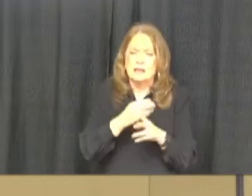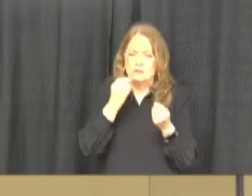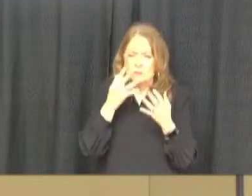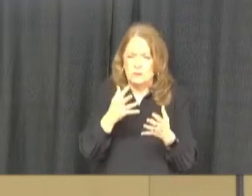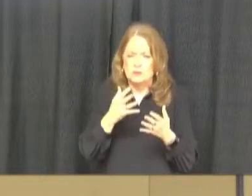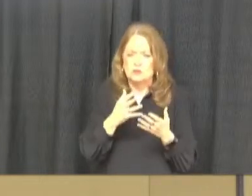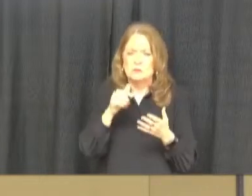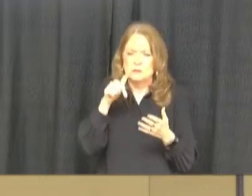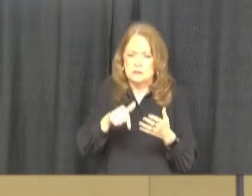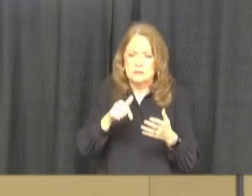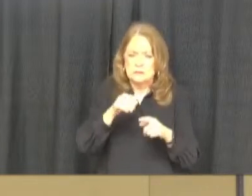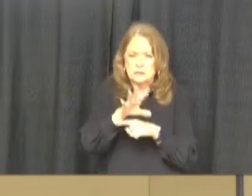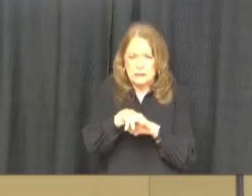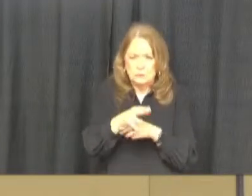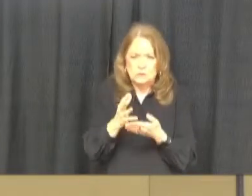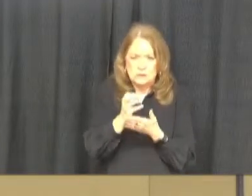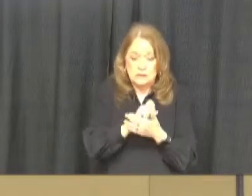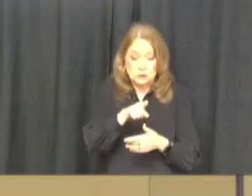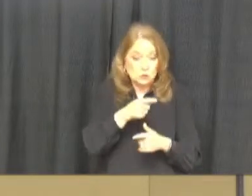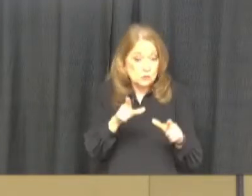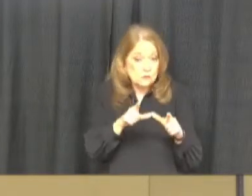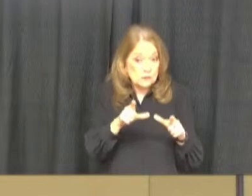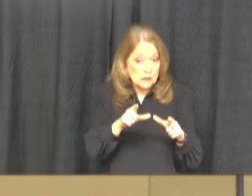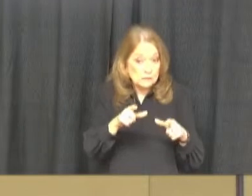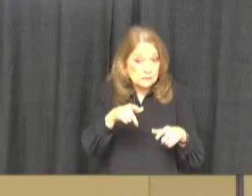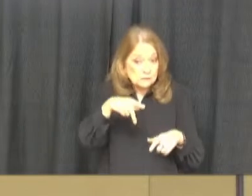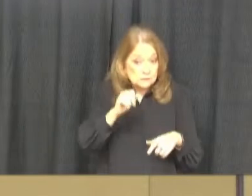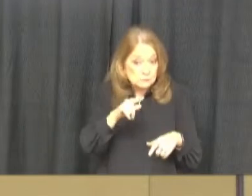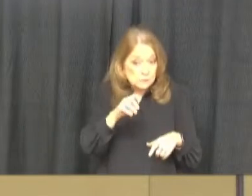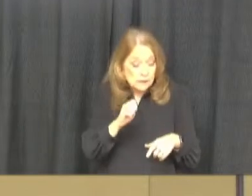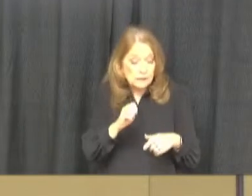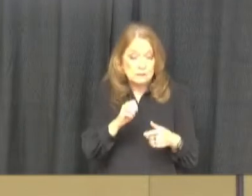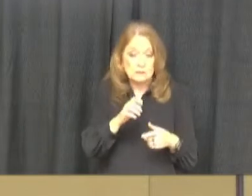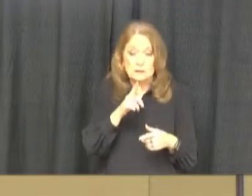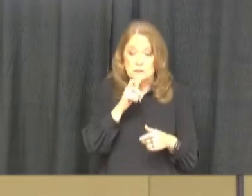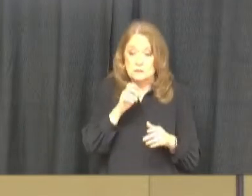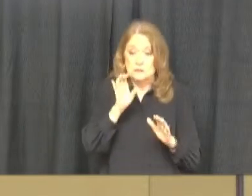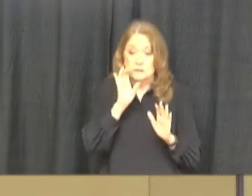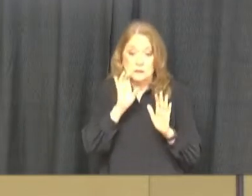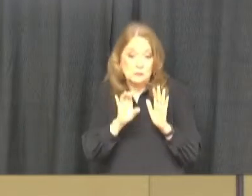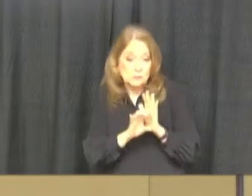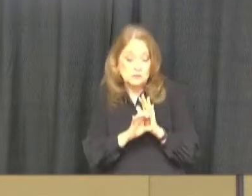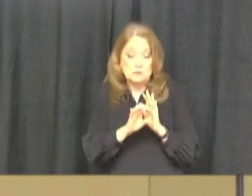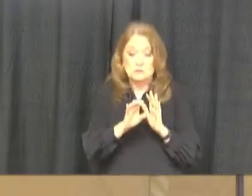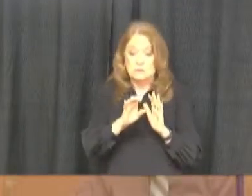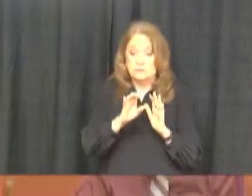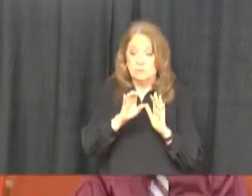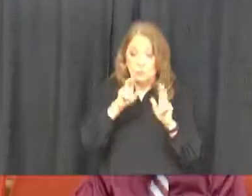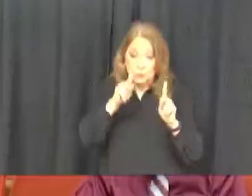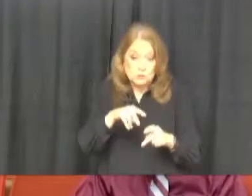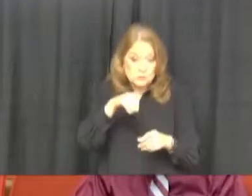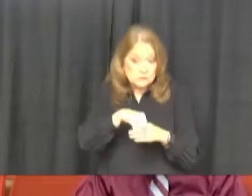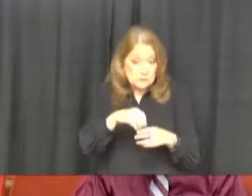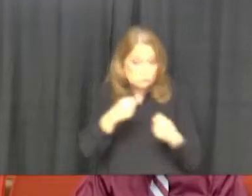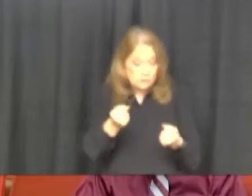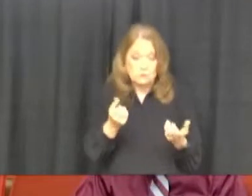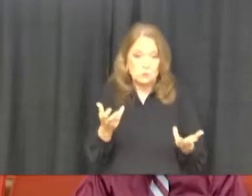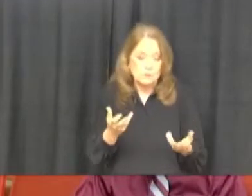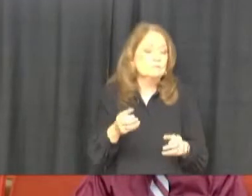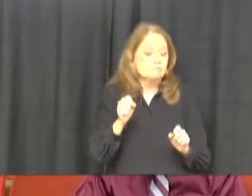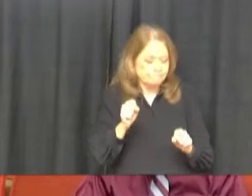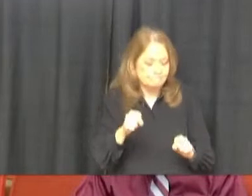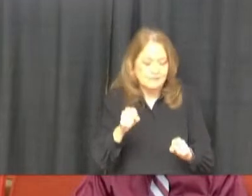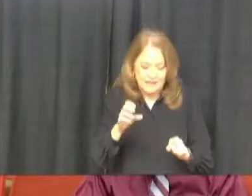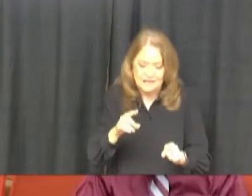cameras collecting? Is it just a license plate? Is it occupant images of occupants, that sort of thing? Absolutely. I can do